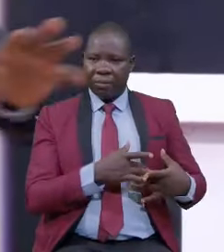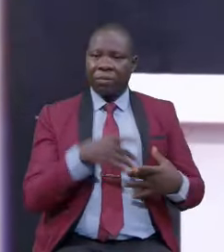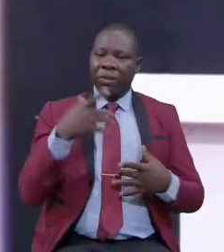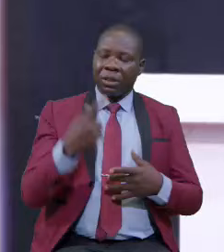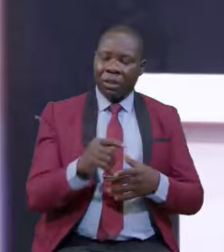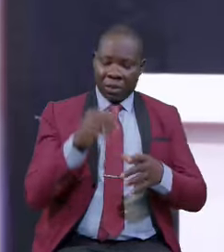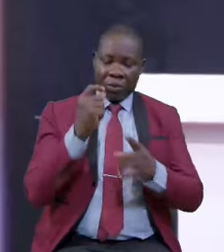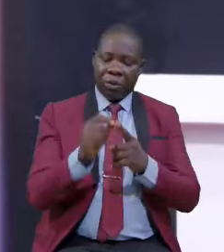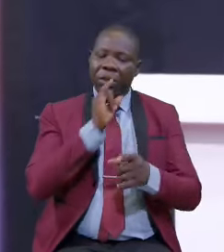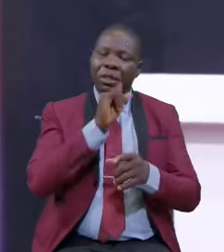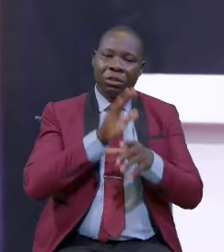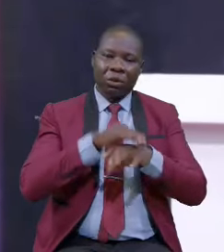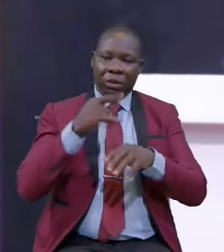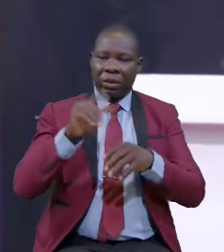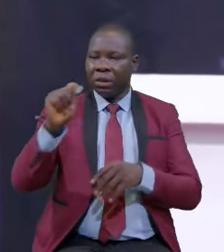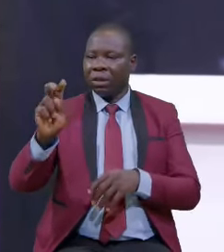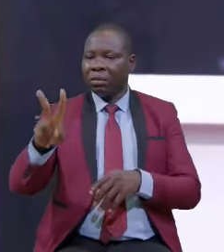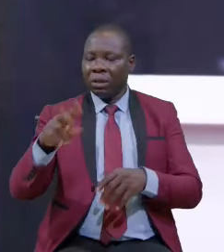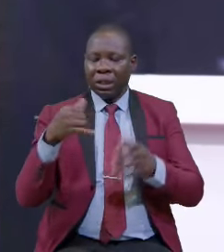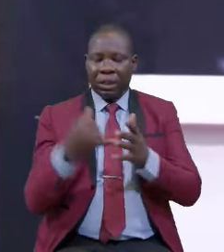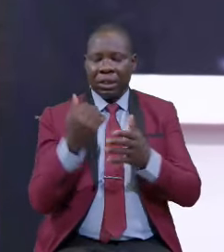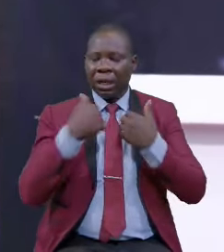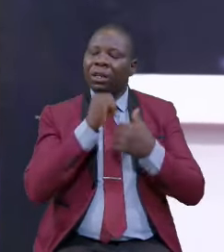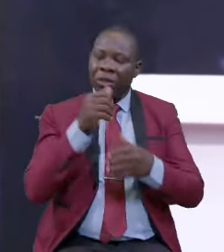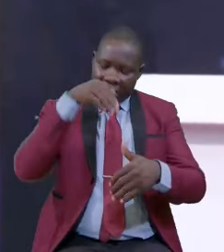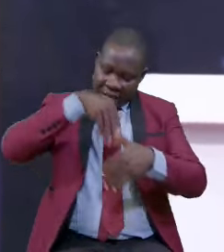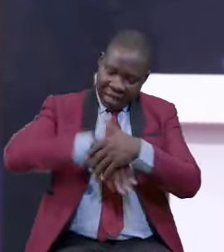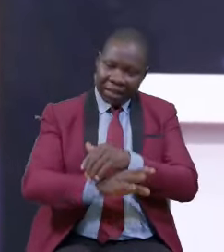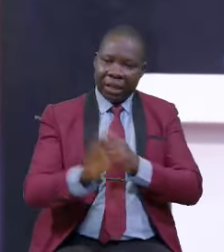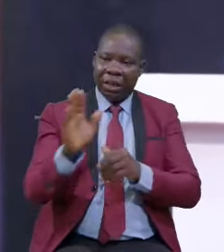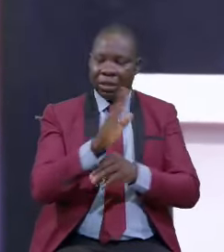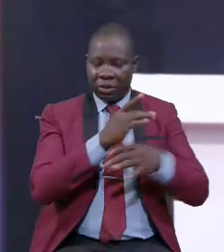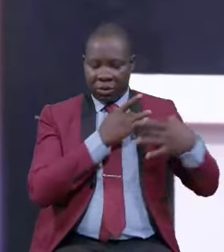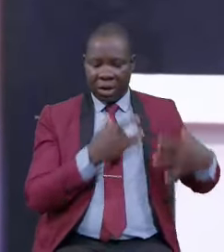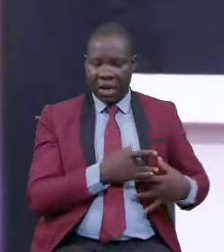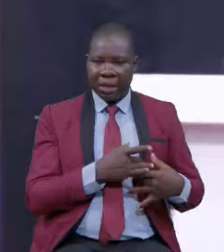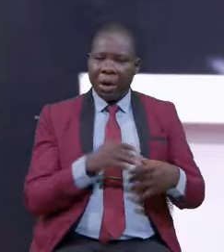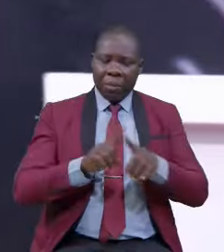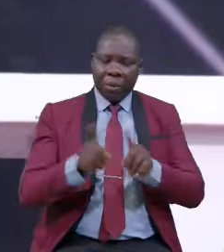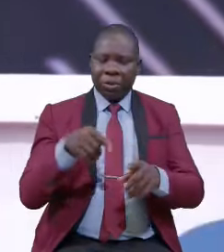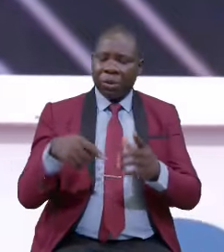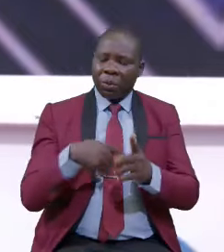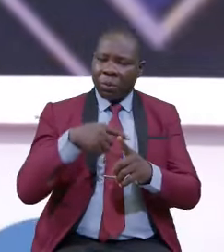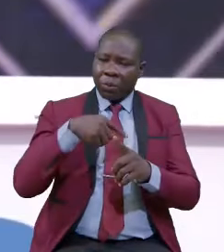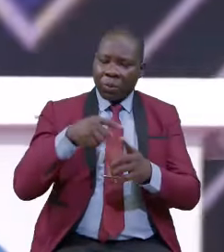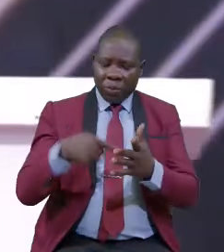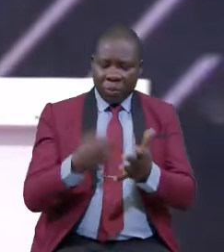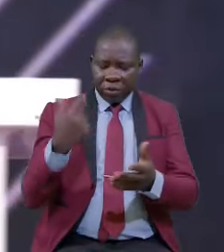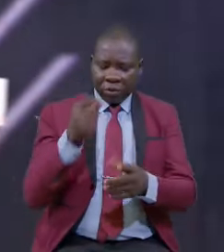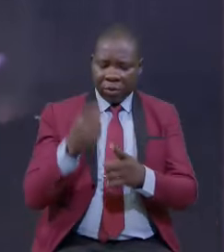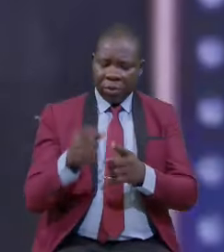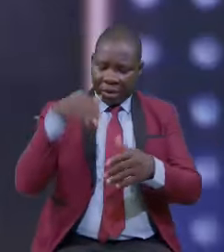But when the word enters, it enters not only the head, that's good, but it enters your